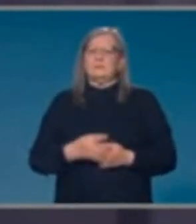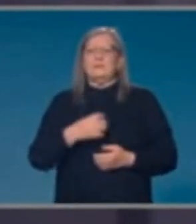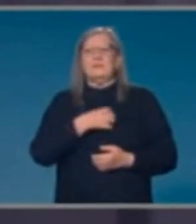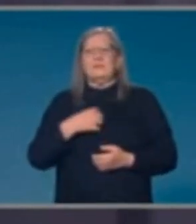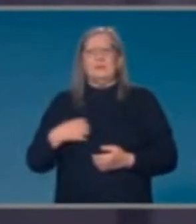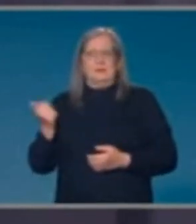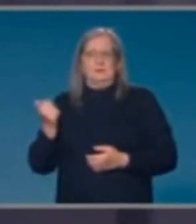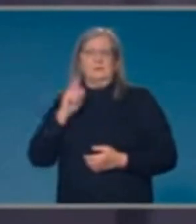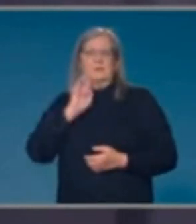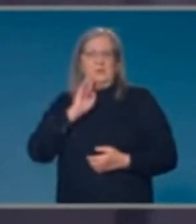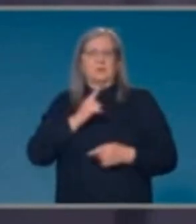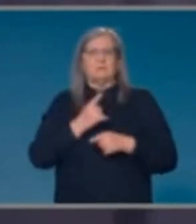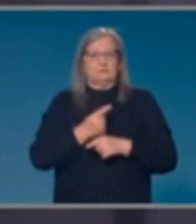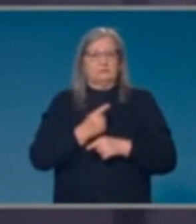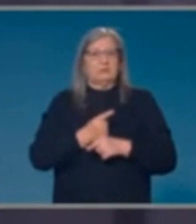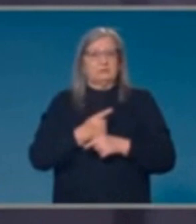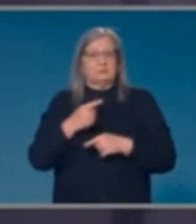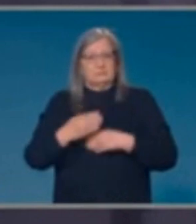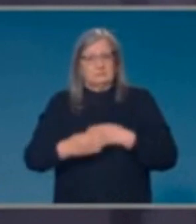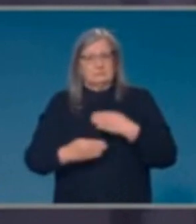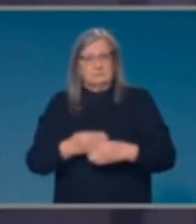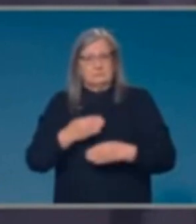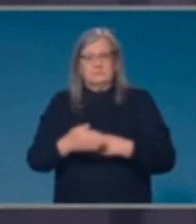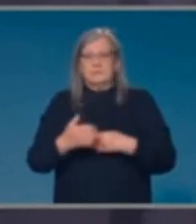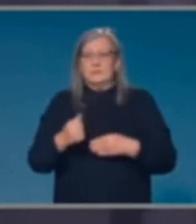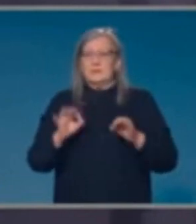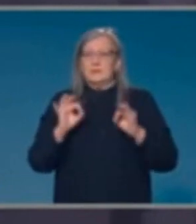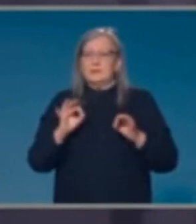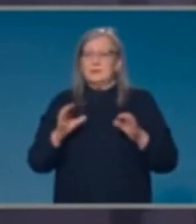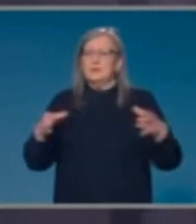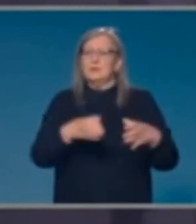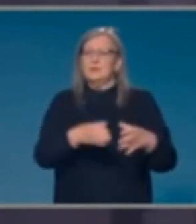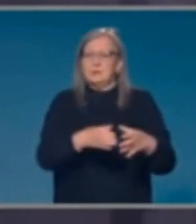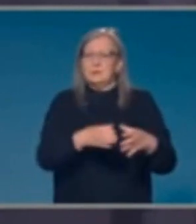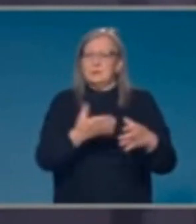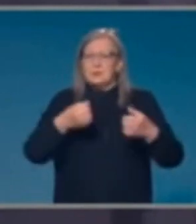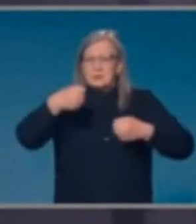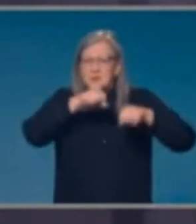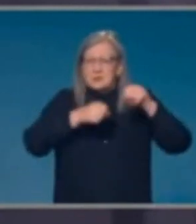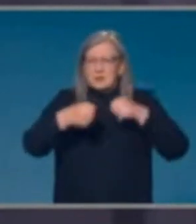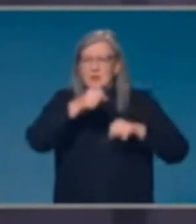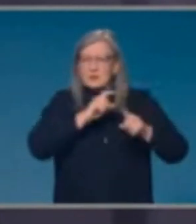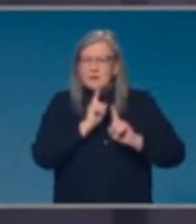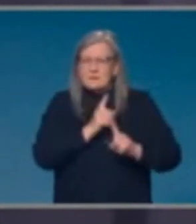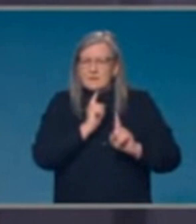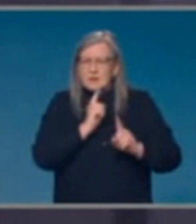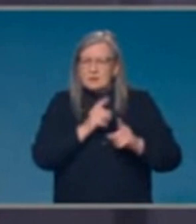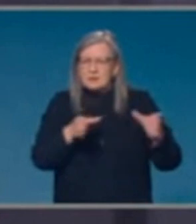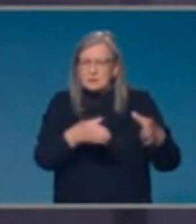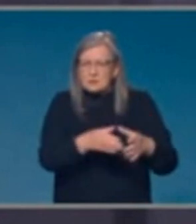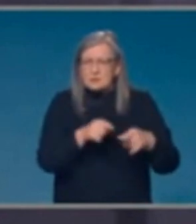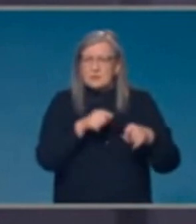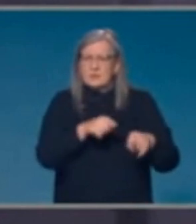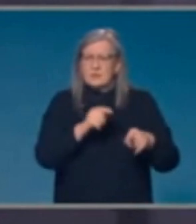scientific advisory group, of which I'm the deputy chair, it has given advice to government. Government has taken that